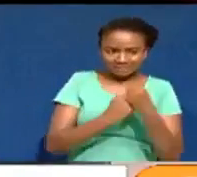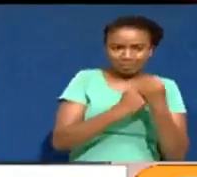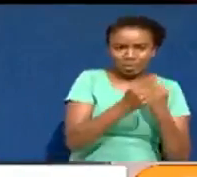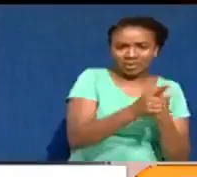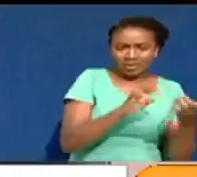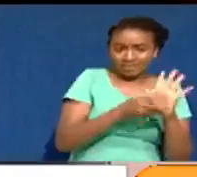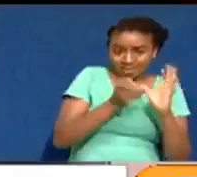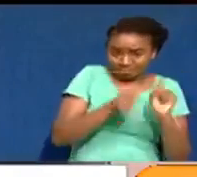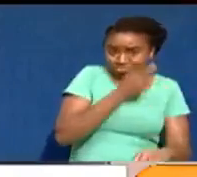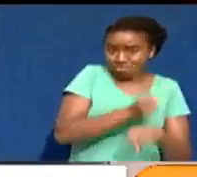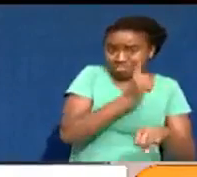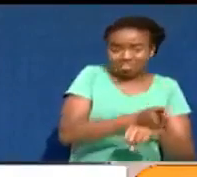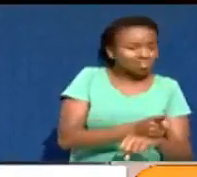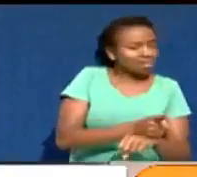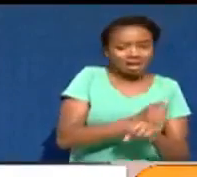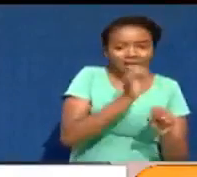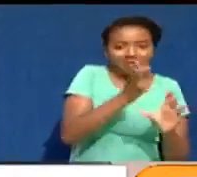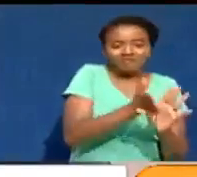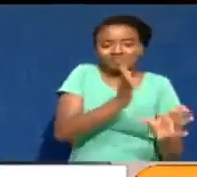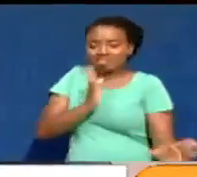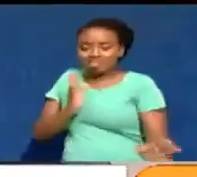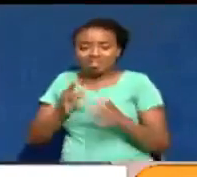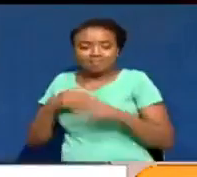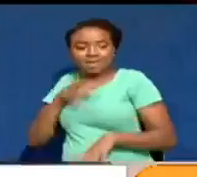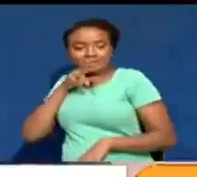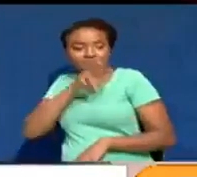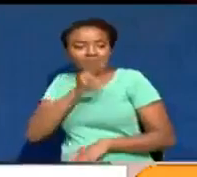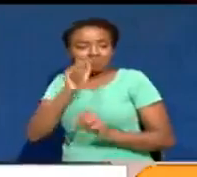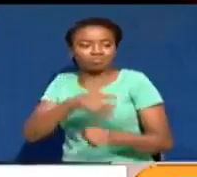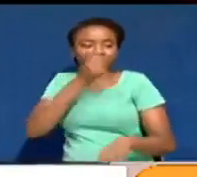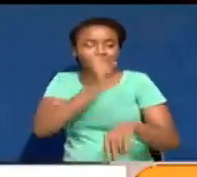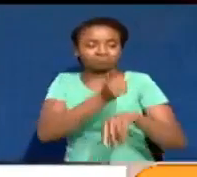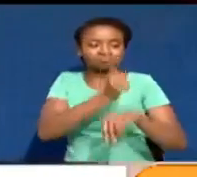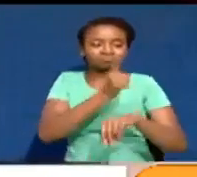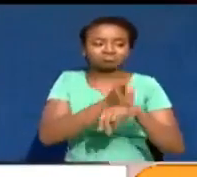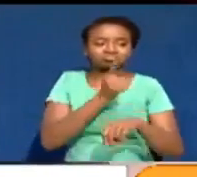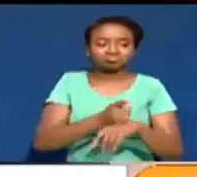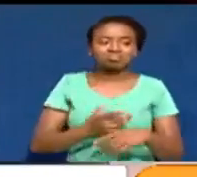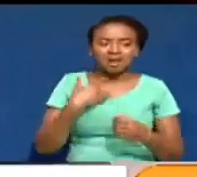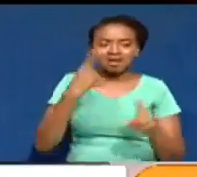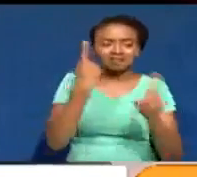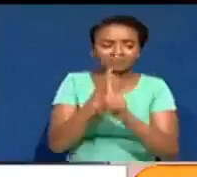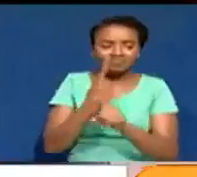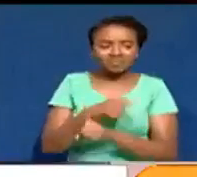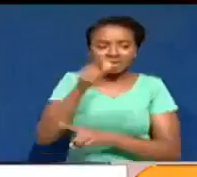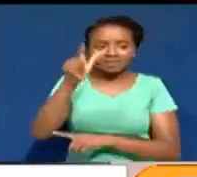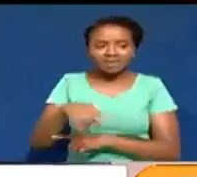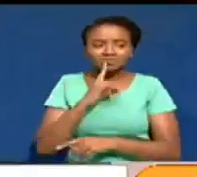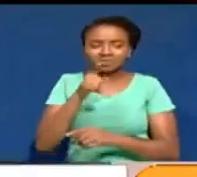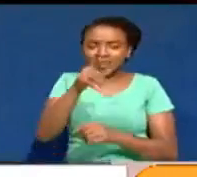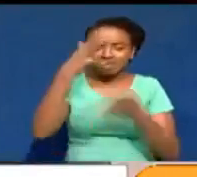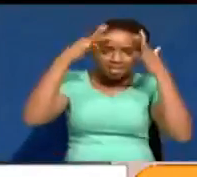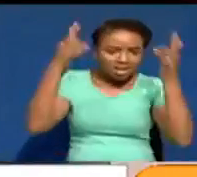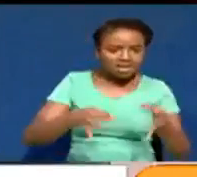clear, even in this current government, people took stands from the word go, from who is president of what to who is leader of what. Can they make the